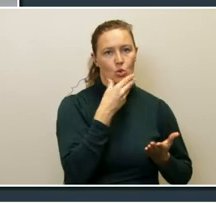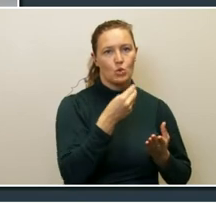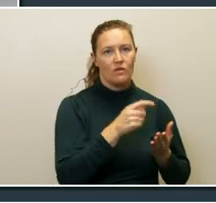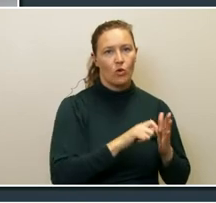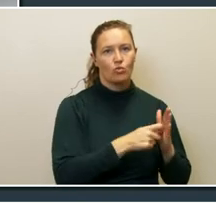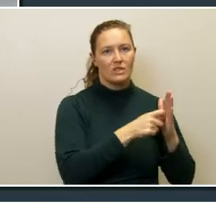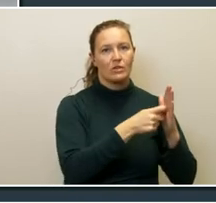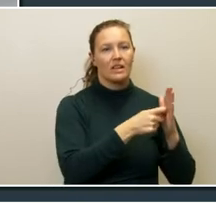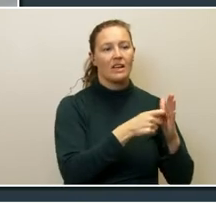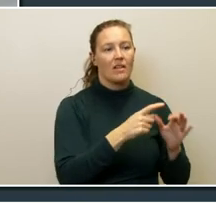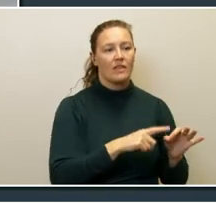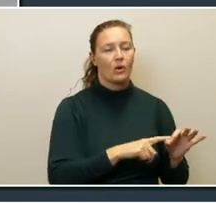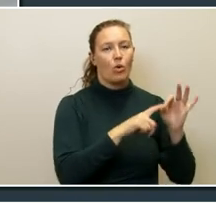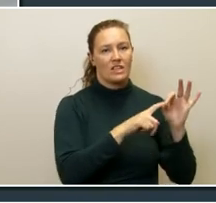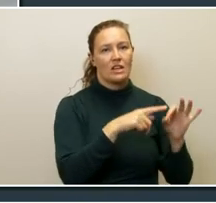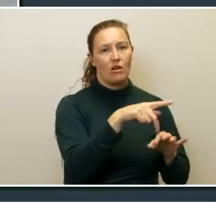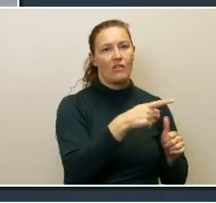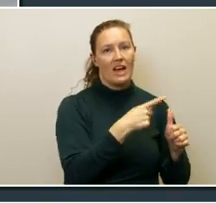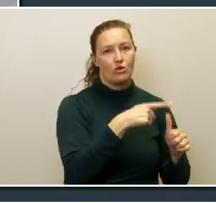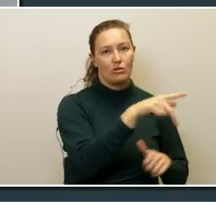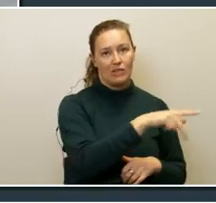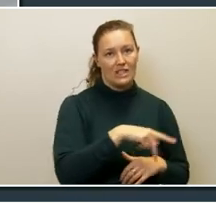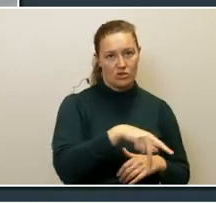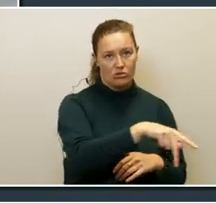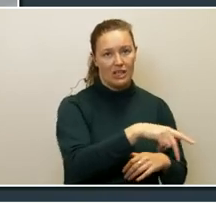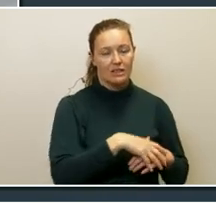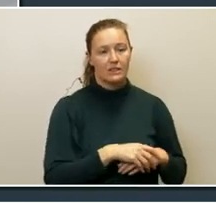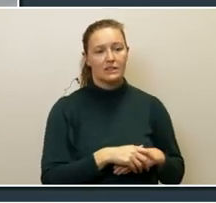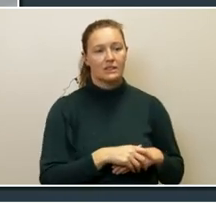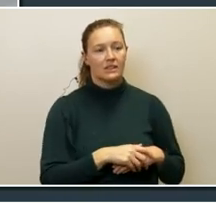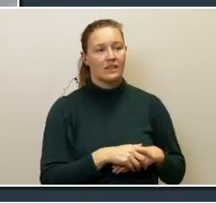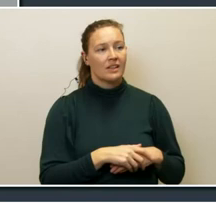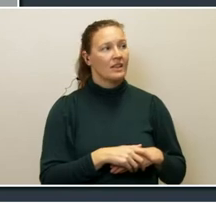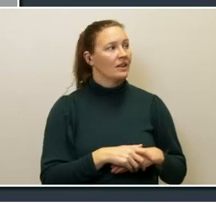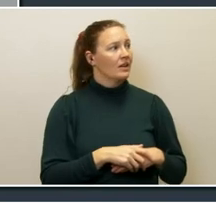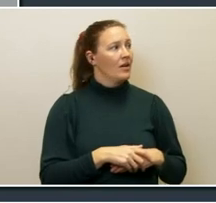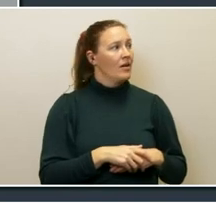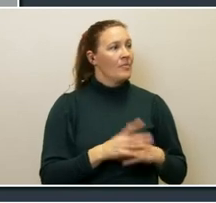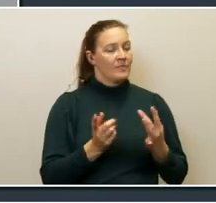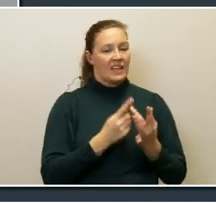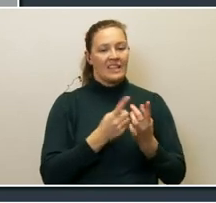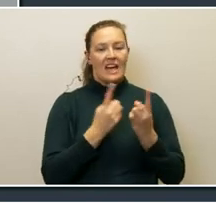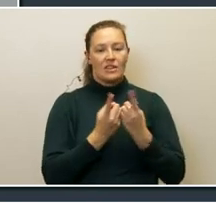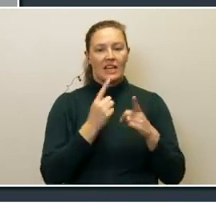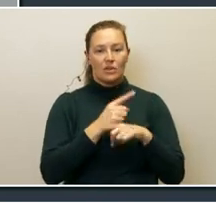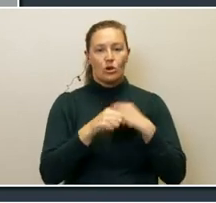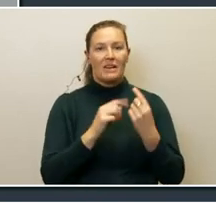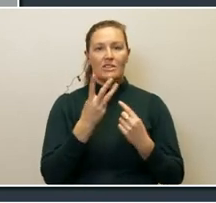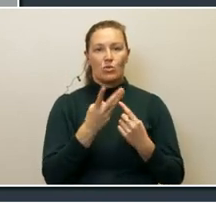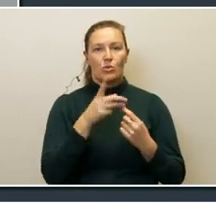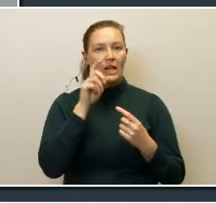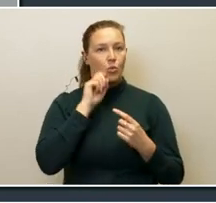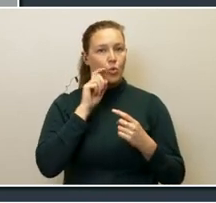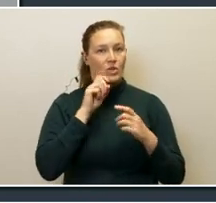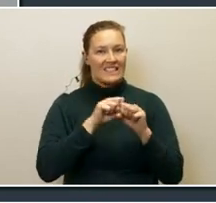quality of the Ahariri estuary. The second item that I refer to is the three water reform.